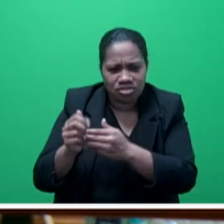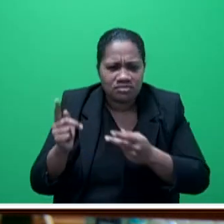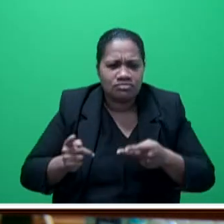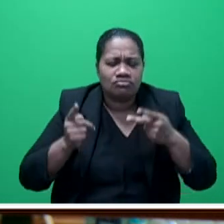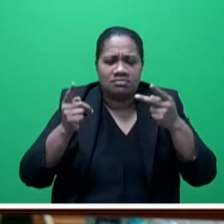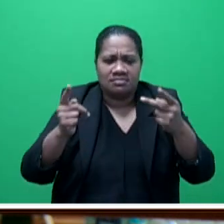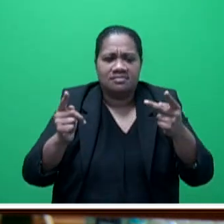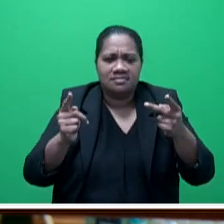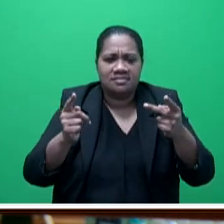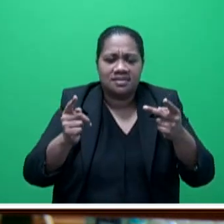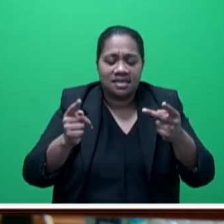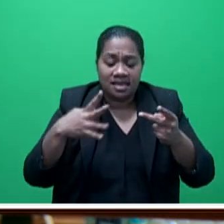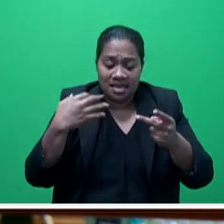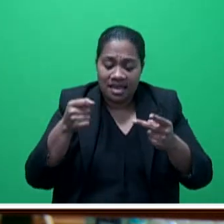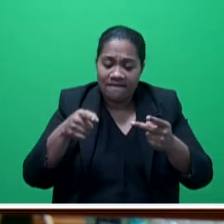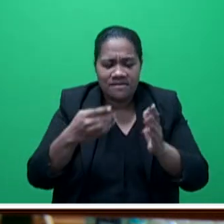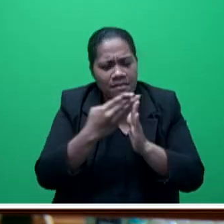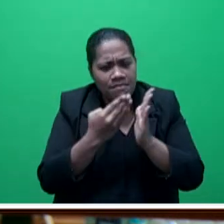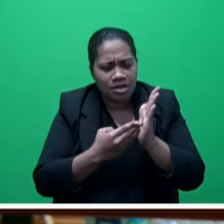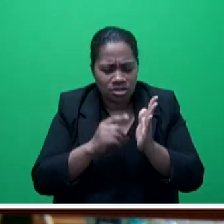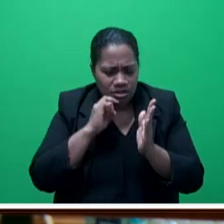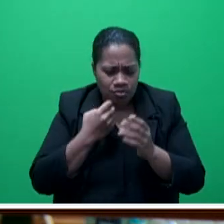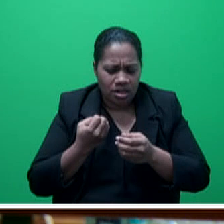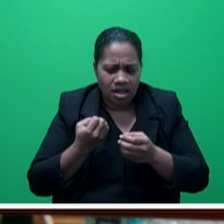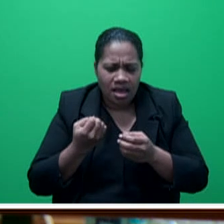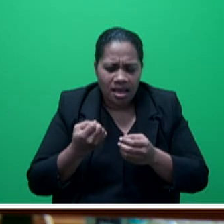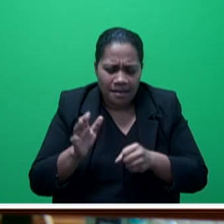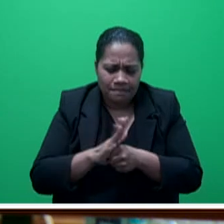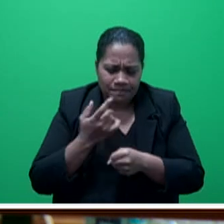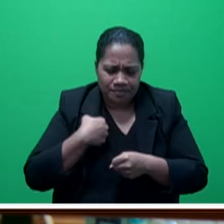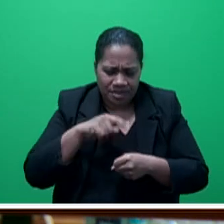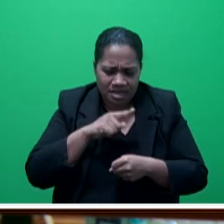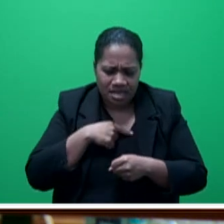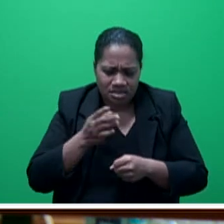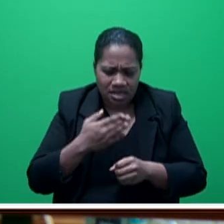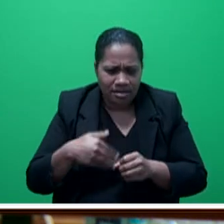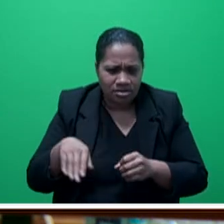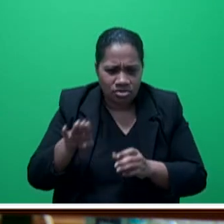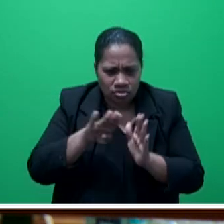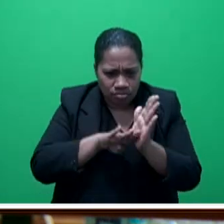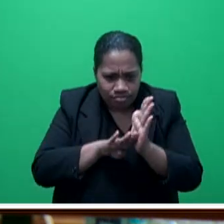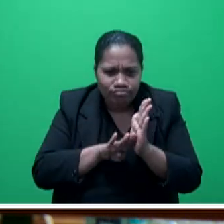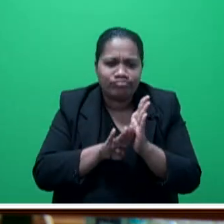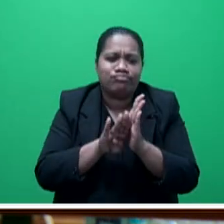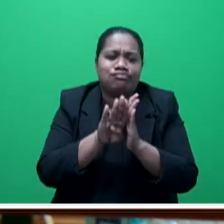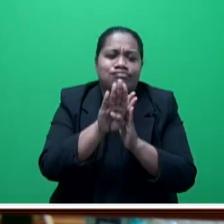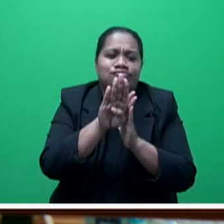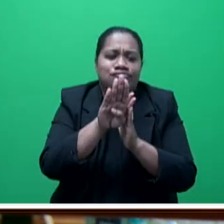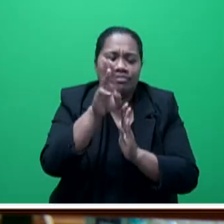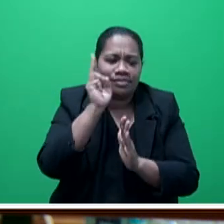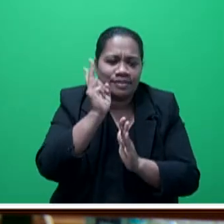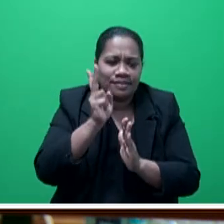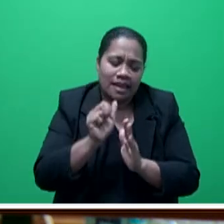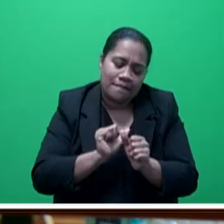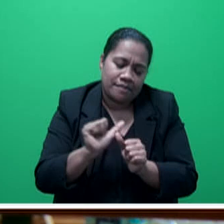forward-looking budget that will put us on a path to recovery and help us build back better. Honourable Speaker said the Ministry has